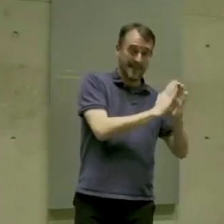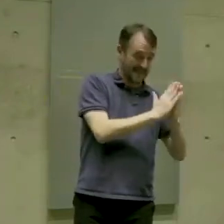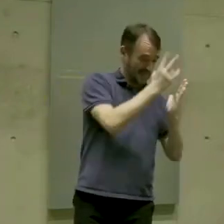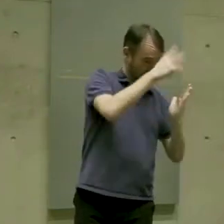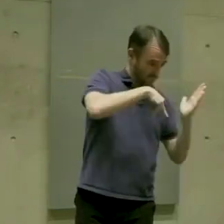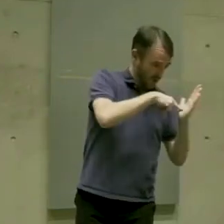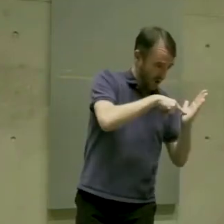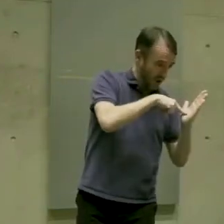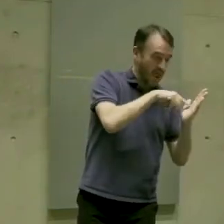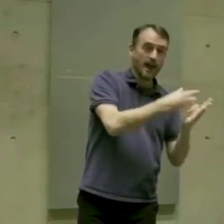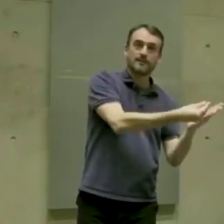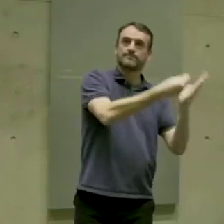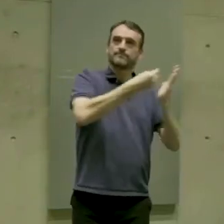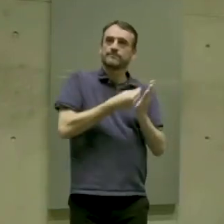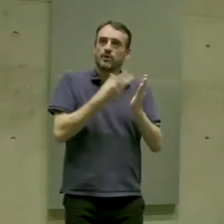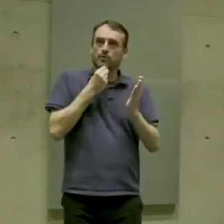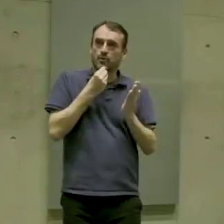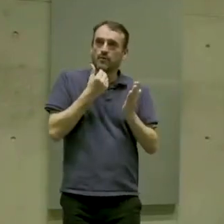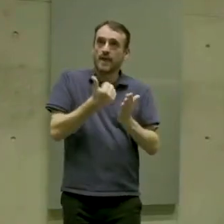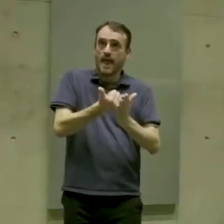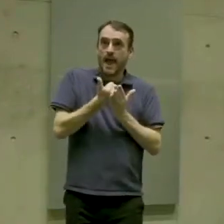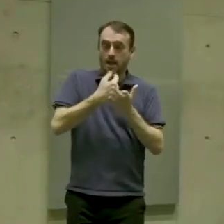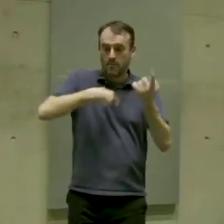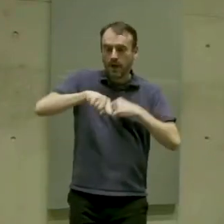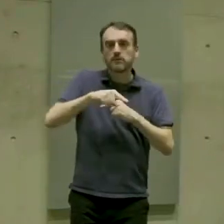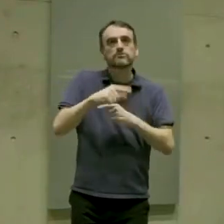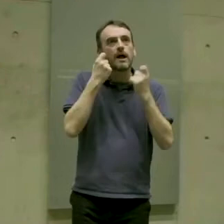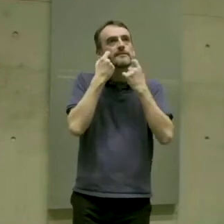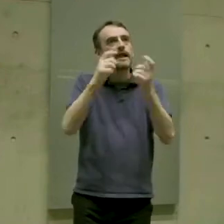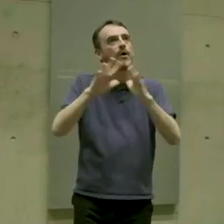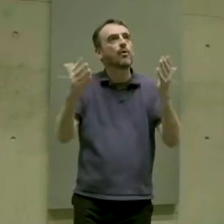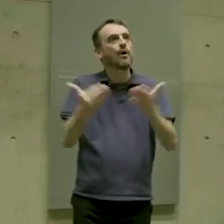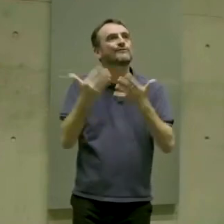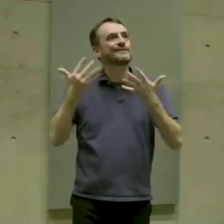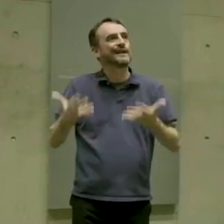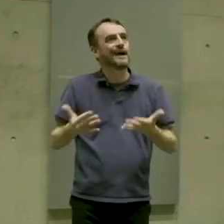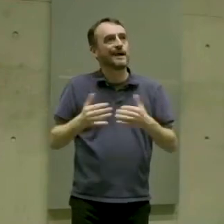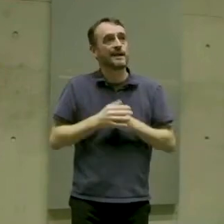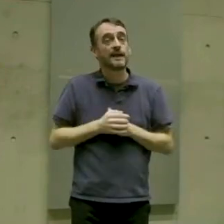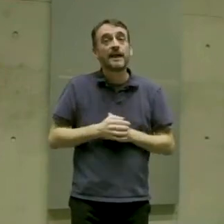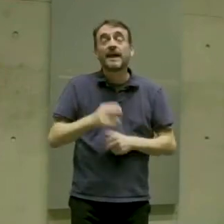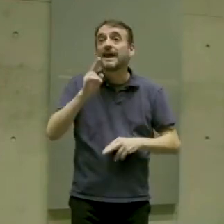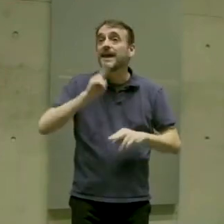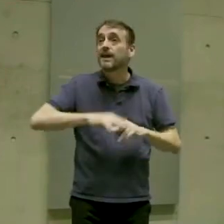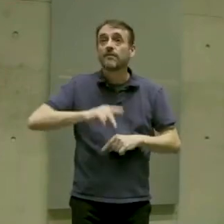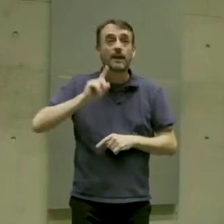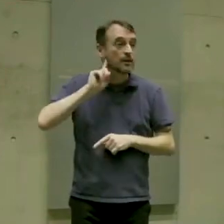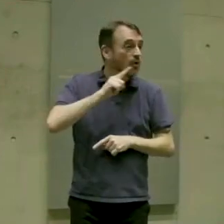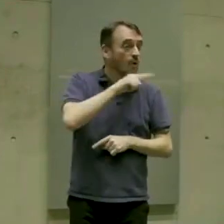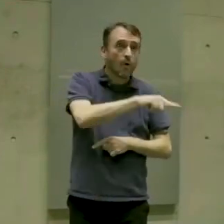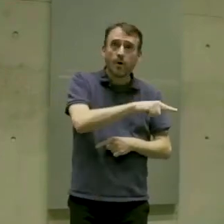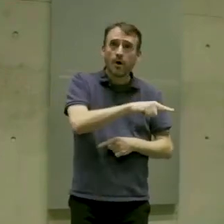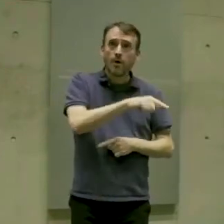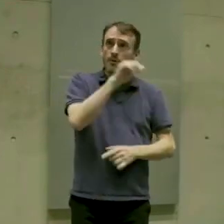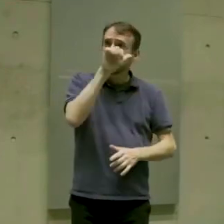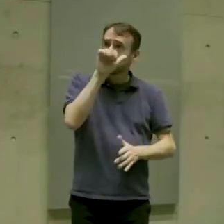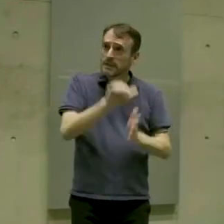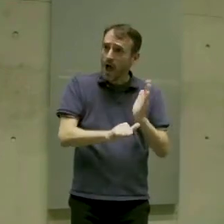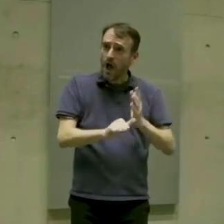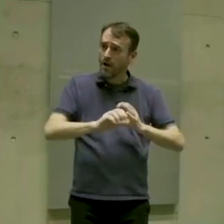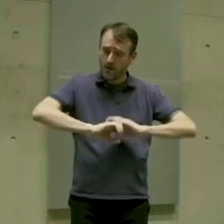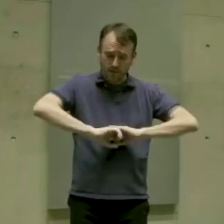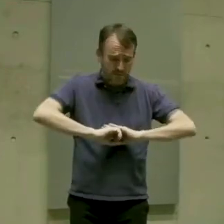use it to help us better understand another. If we don't do this, we have to start from scratch every